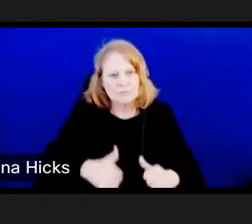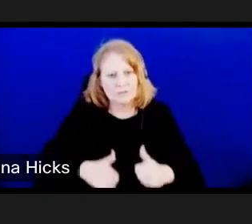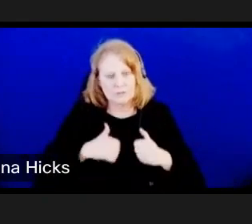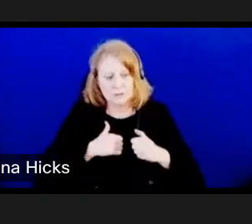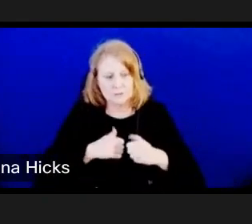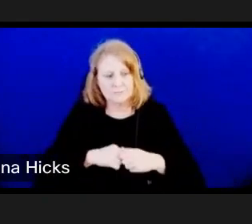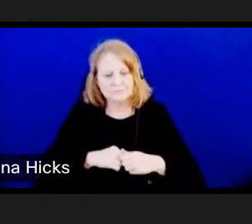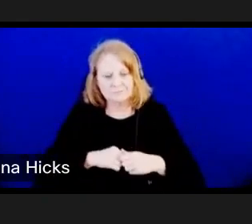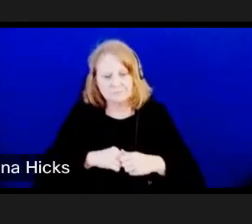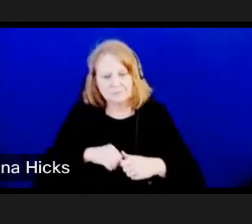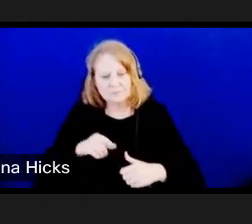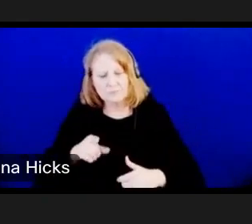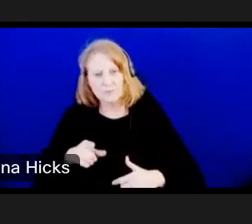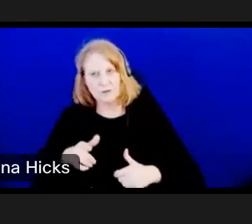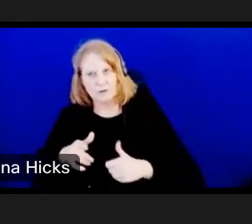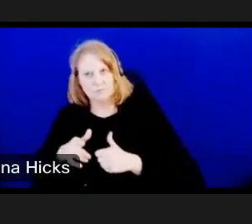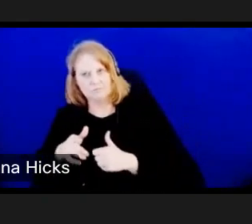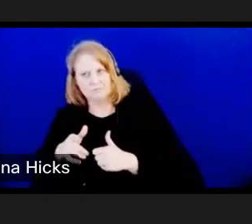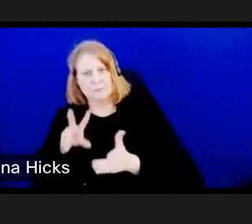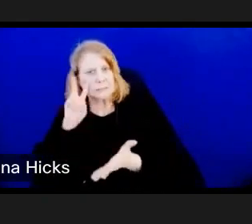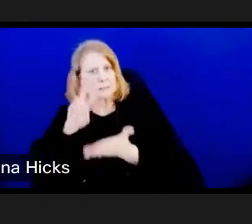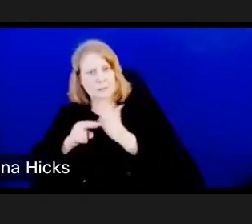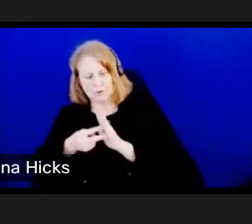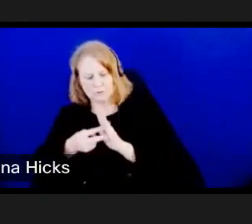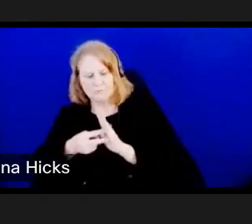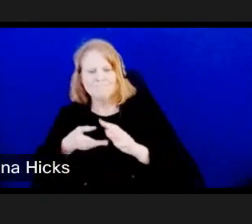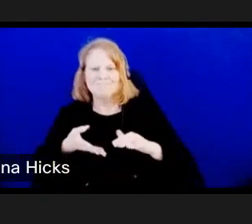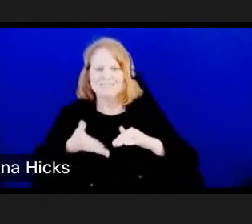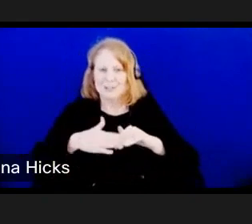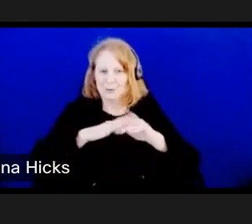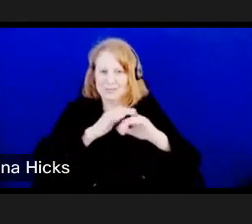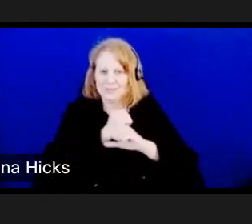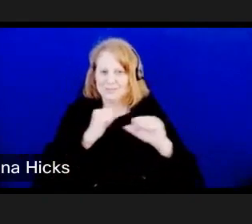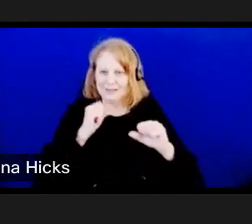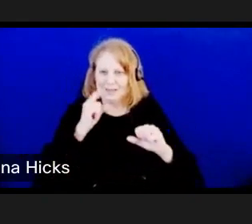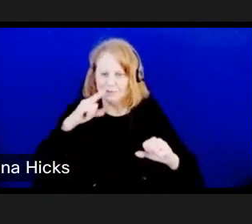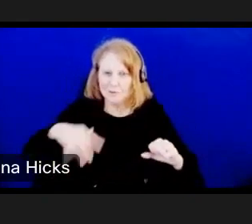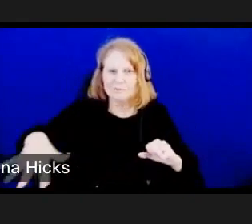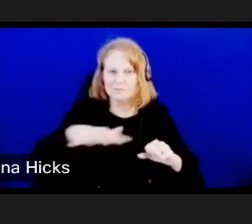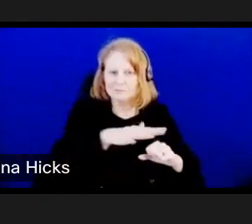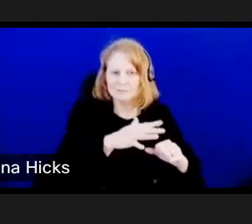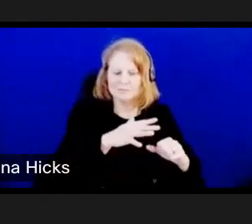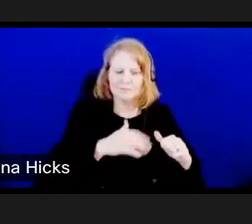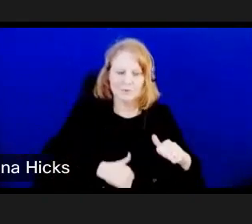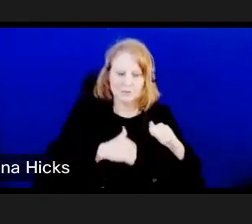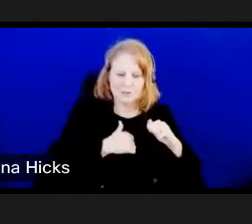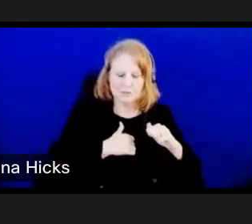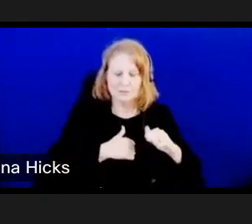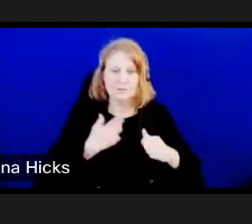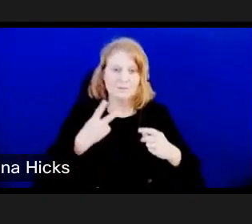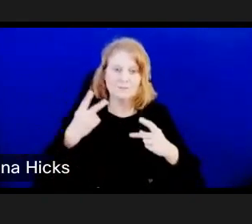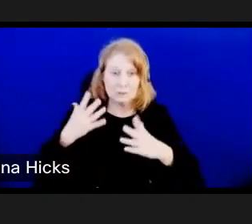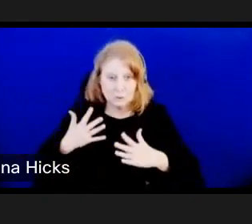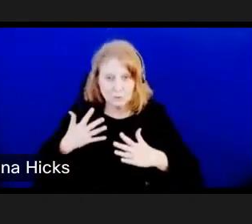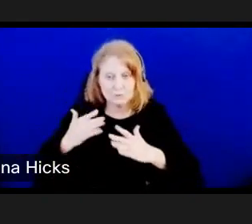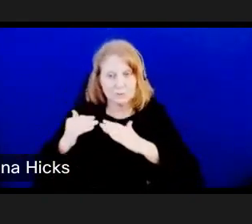the intention is for, again, improving and increasing safety for all the residents, the visitors, et cetera, and also making sure that we're doing it in an